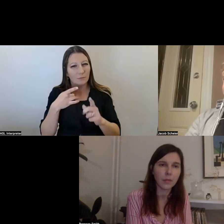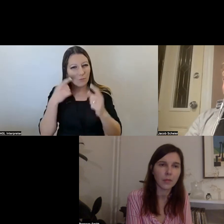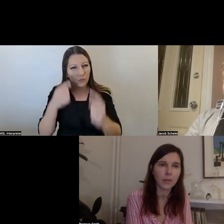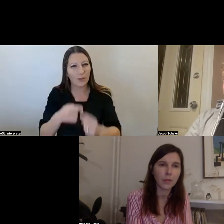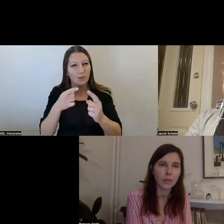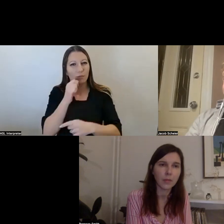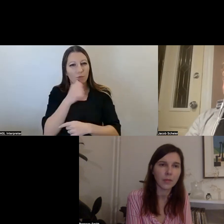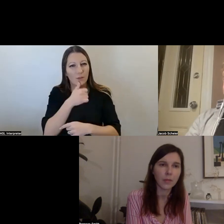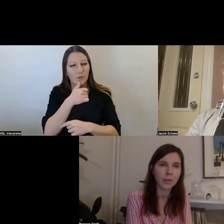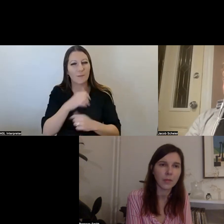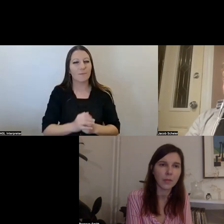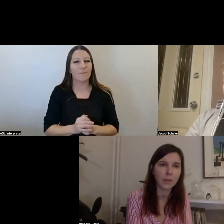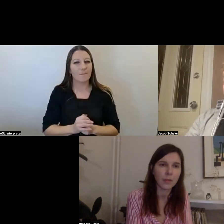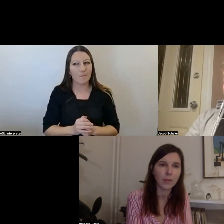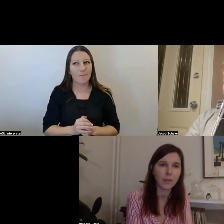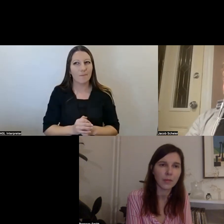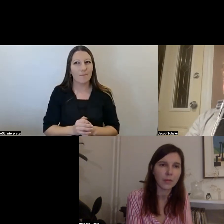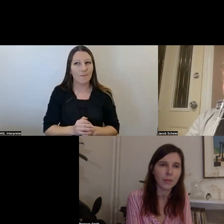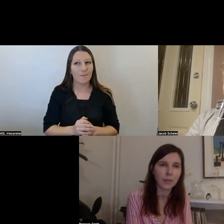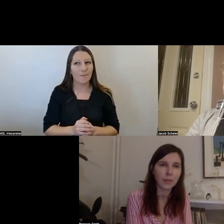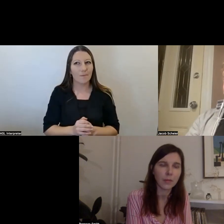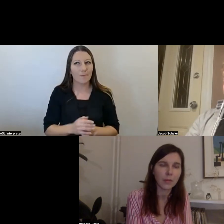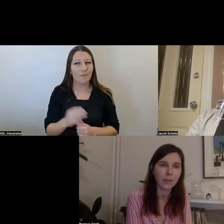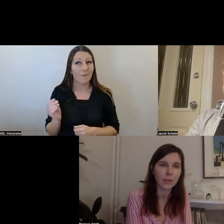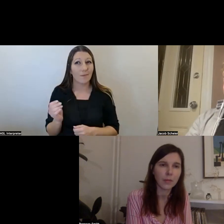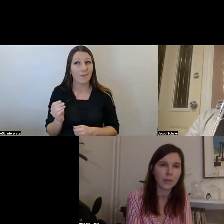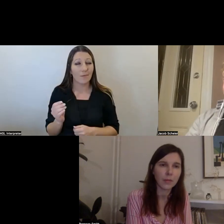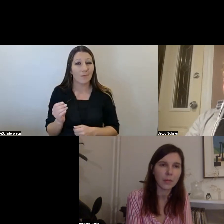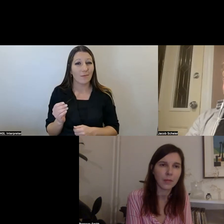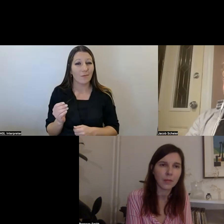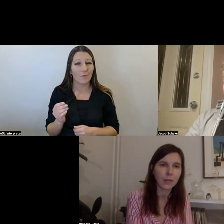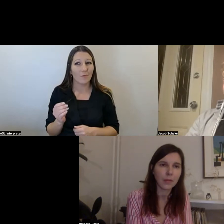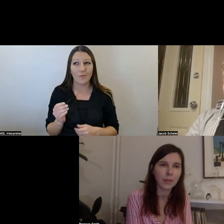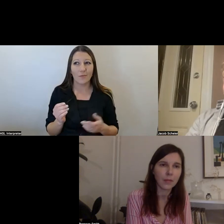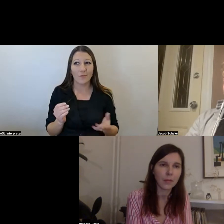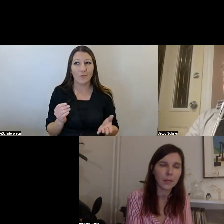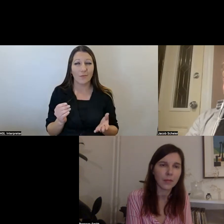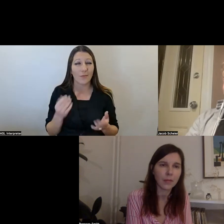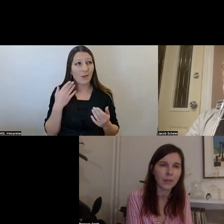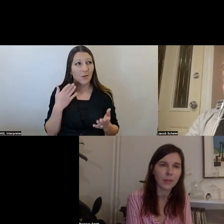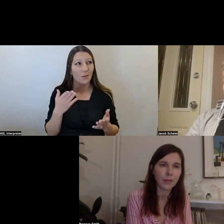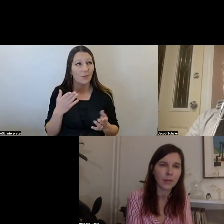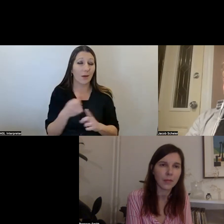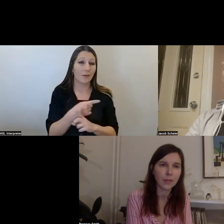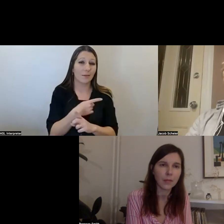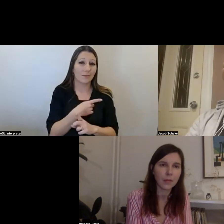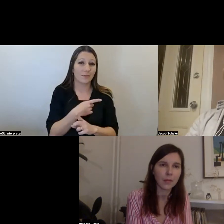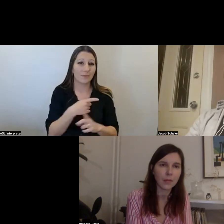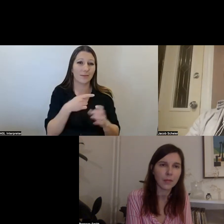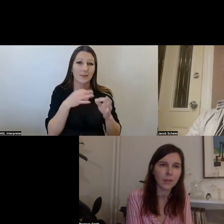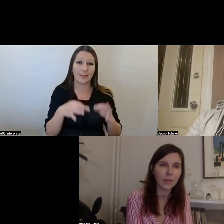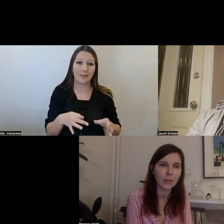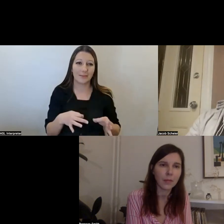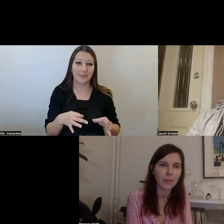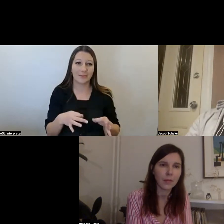I don't know, and I honestly don't know about. I'll tell sort of some illustrate